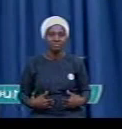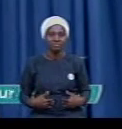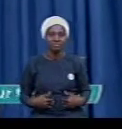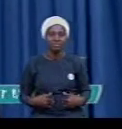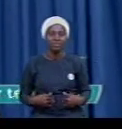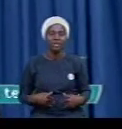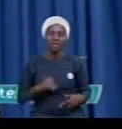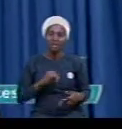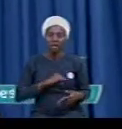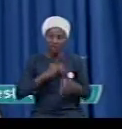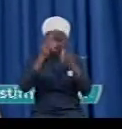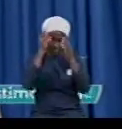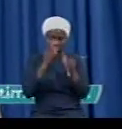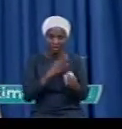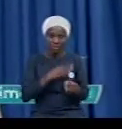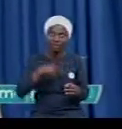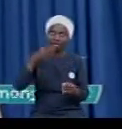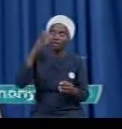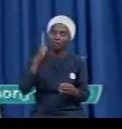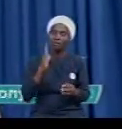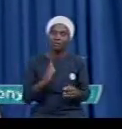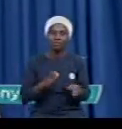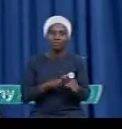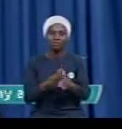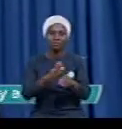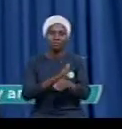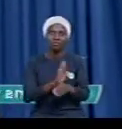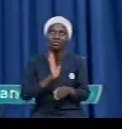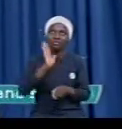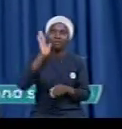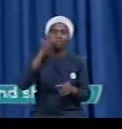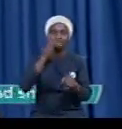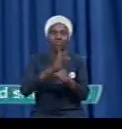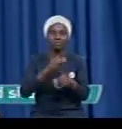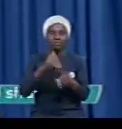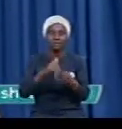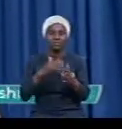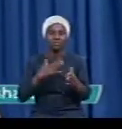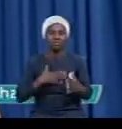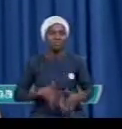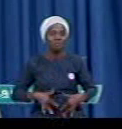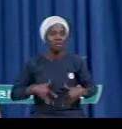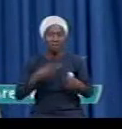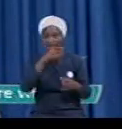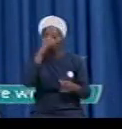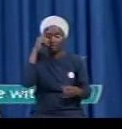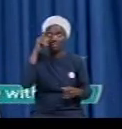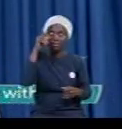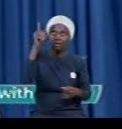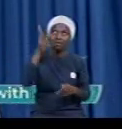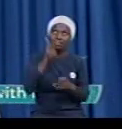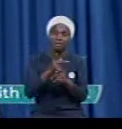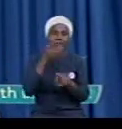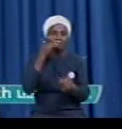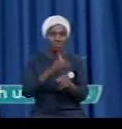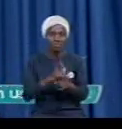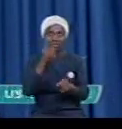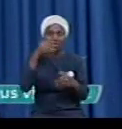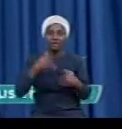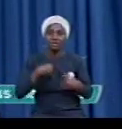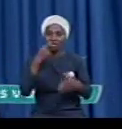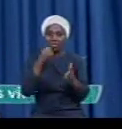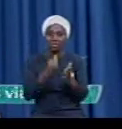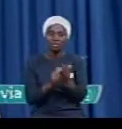ninu aye mi nitori pe olorun wo olorun to npa ma je mu mo ni o ti so pe nipa ina re amo mi